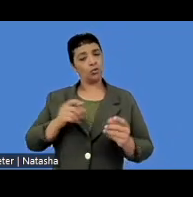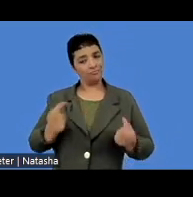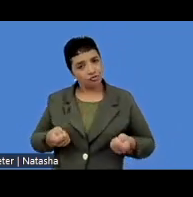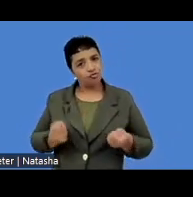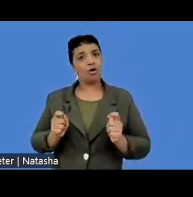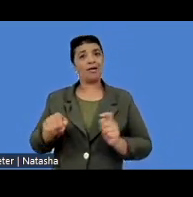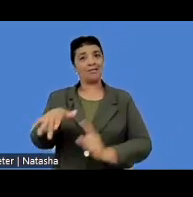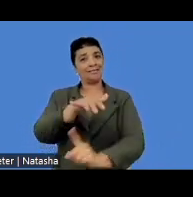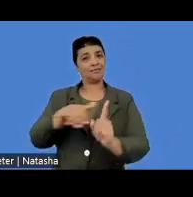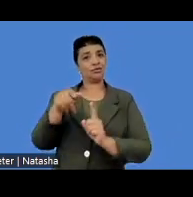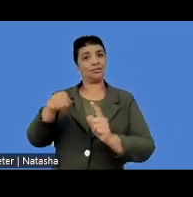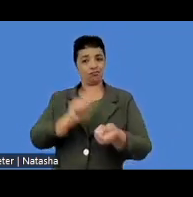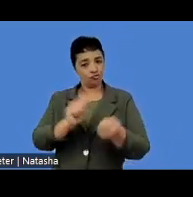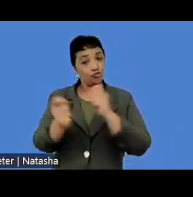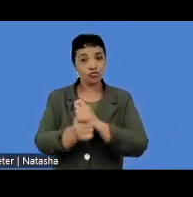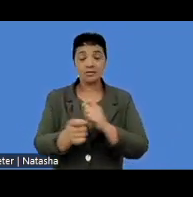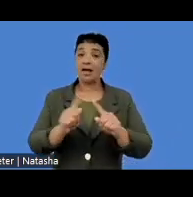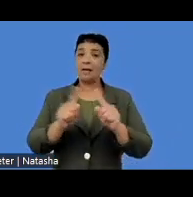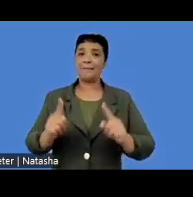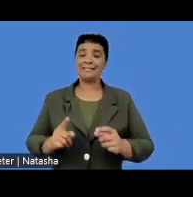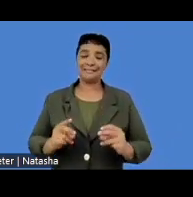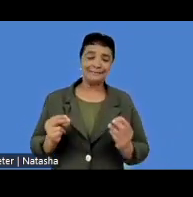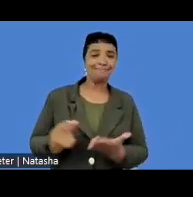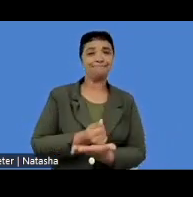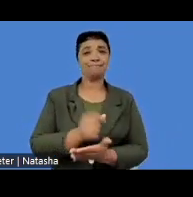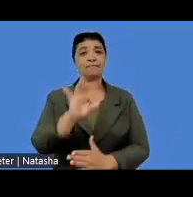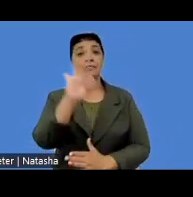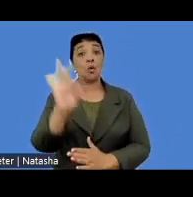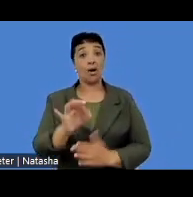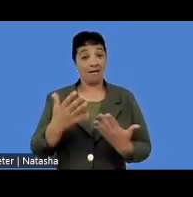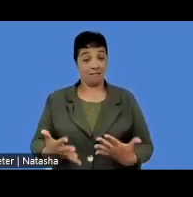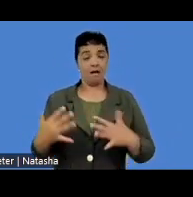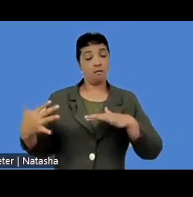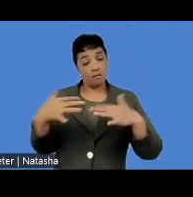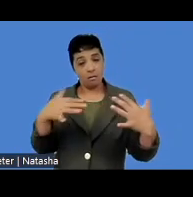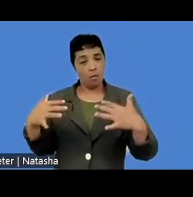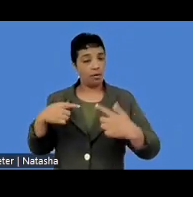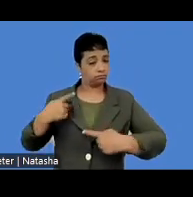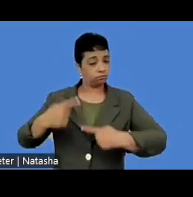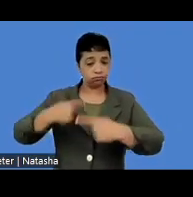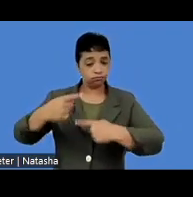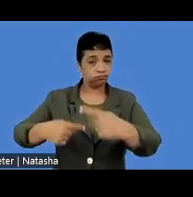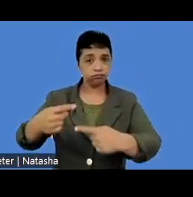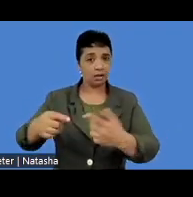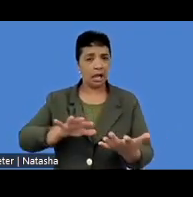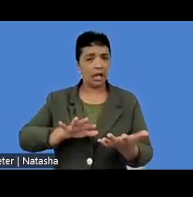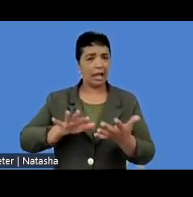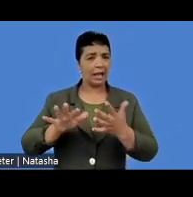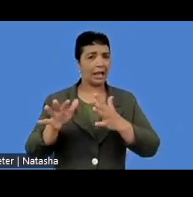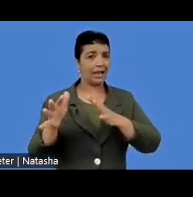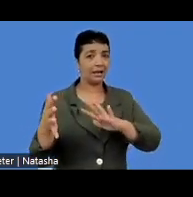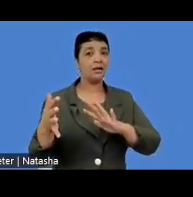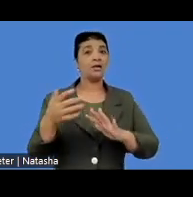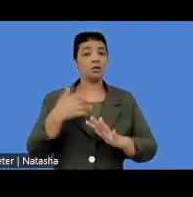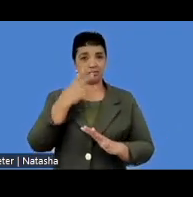situation, but because of the ongoing conflict, the dynamic of change